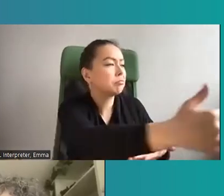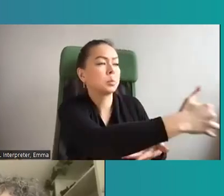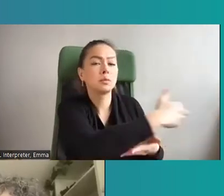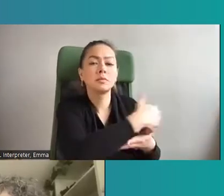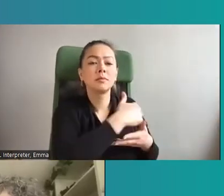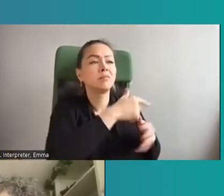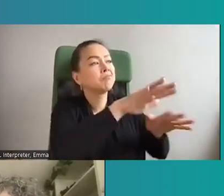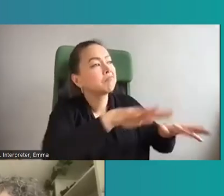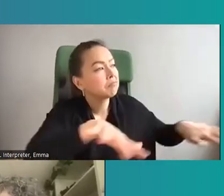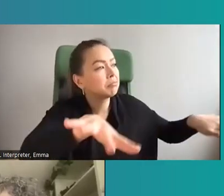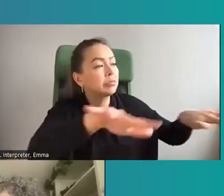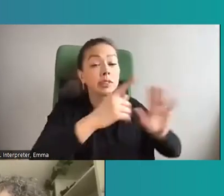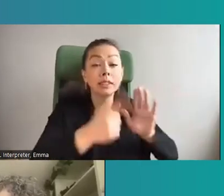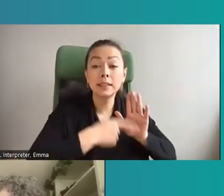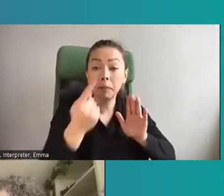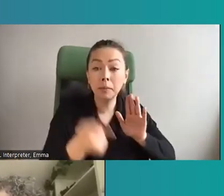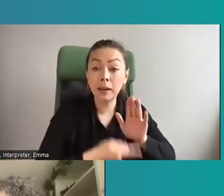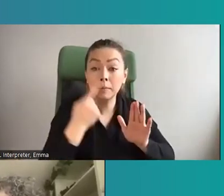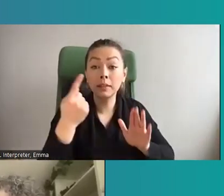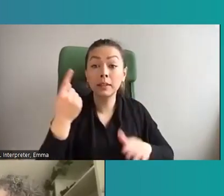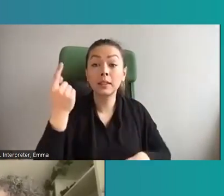they're very difficult to find because they're